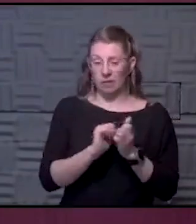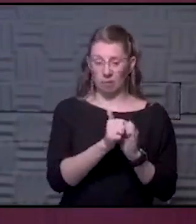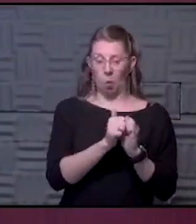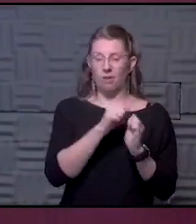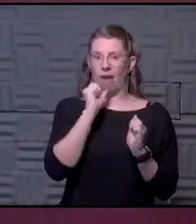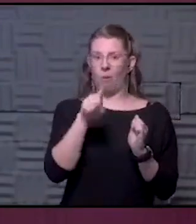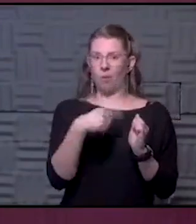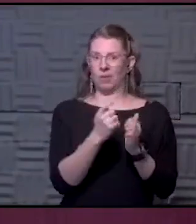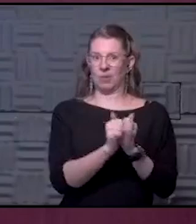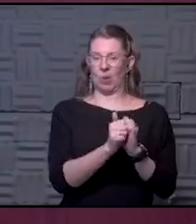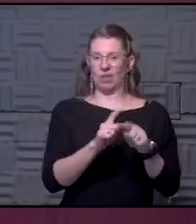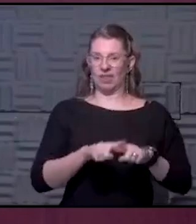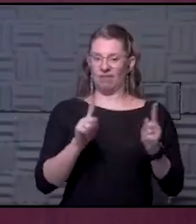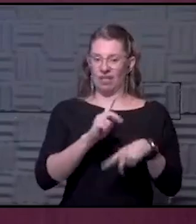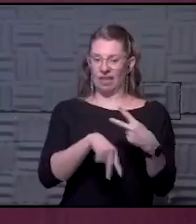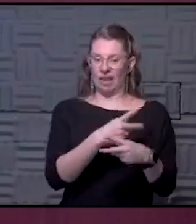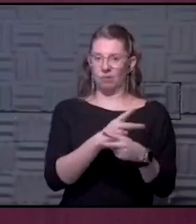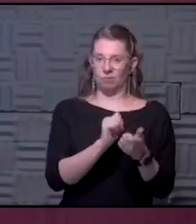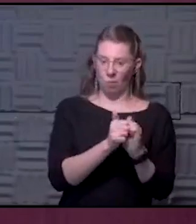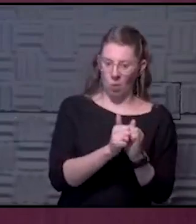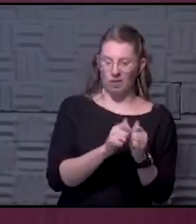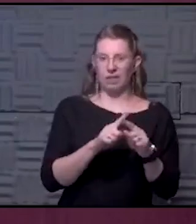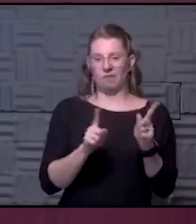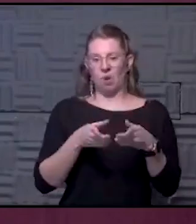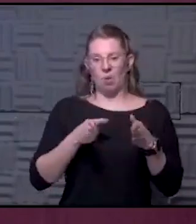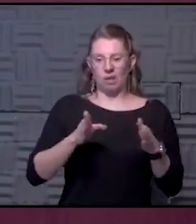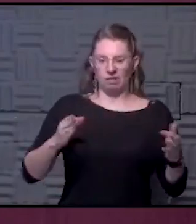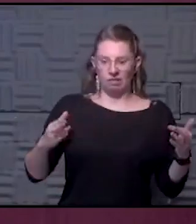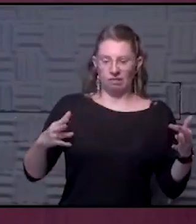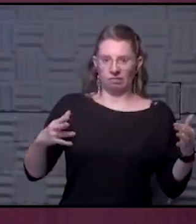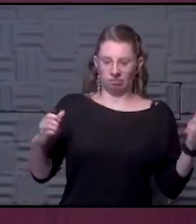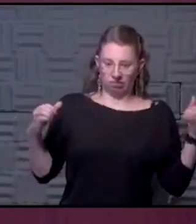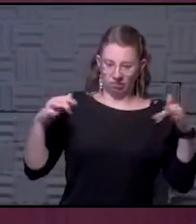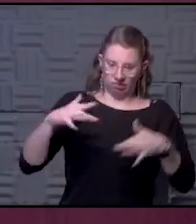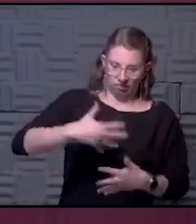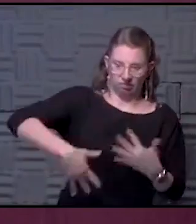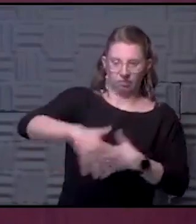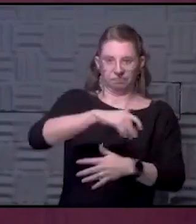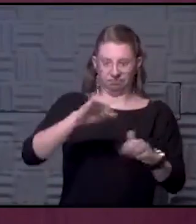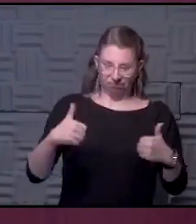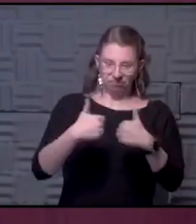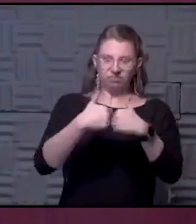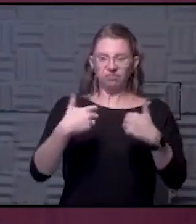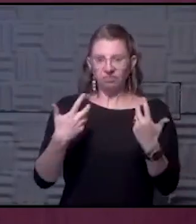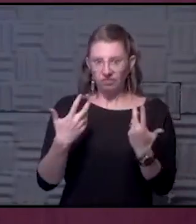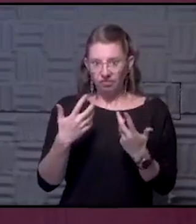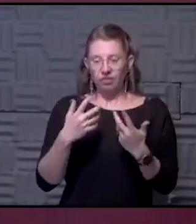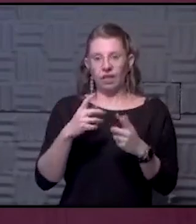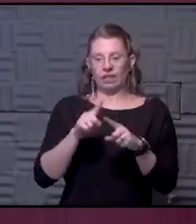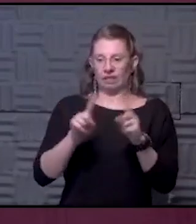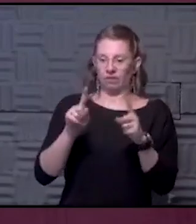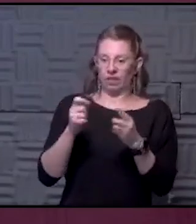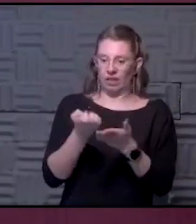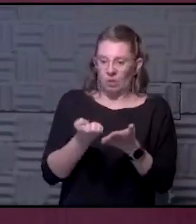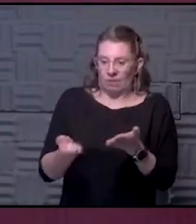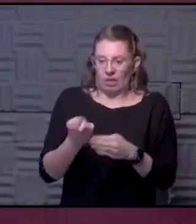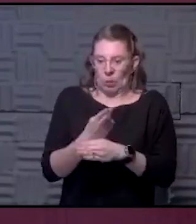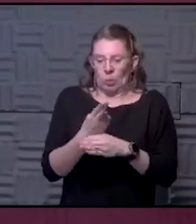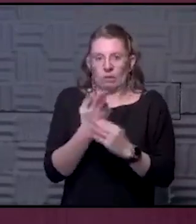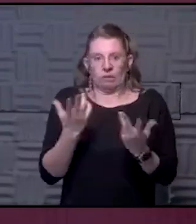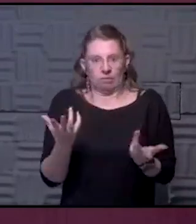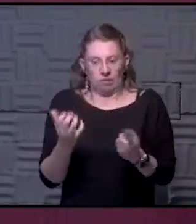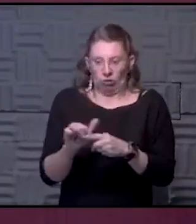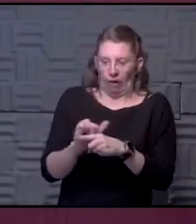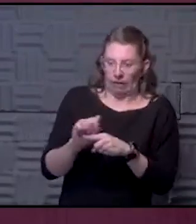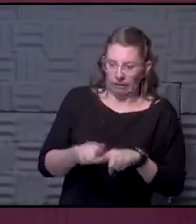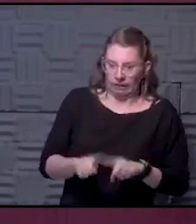just sports. There's different types of sports and different ways that you get together in sports, different ways that you train, different equipment that you use. So that I think you'd